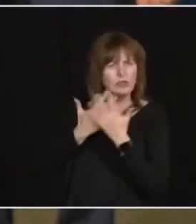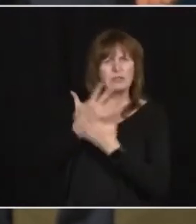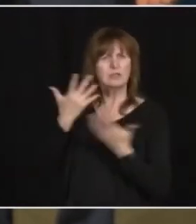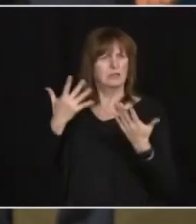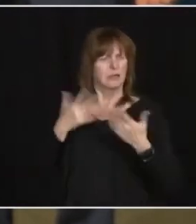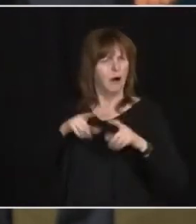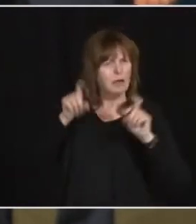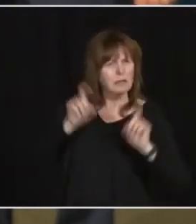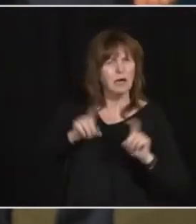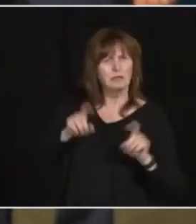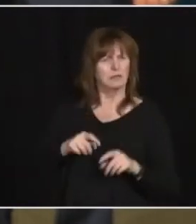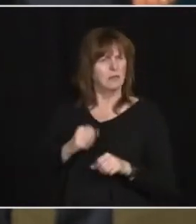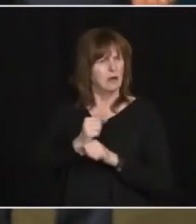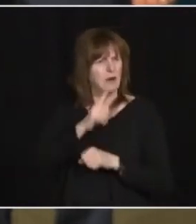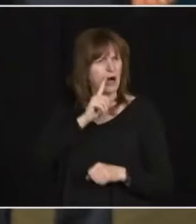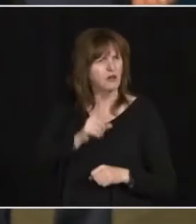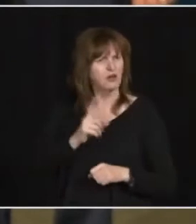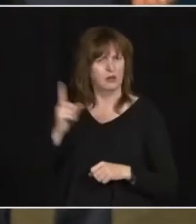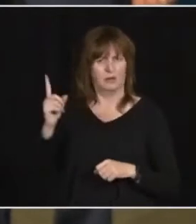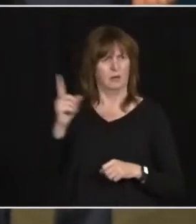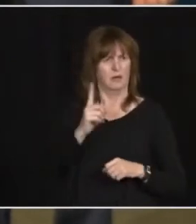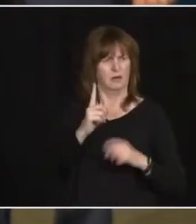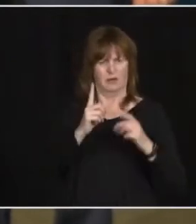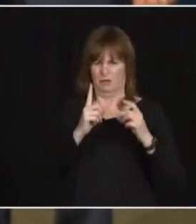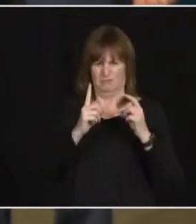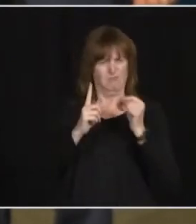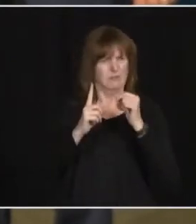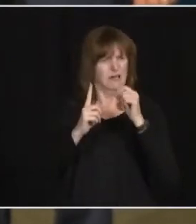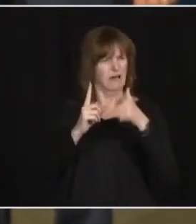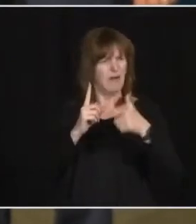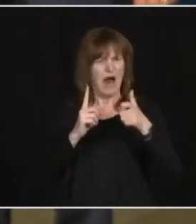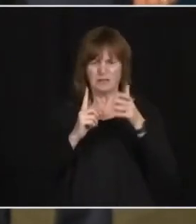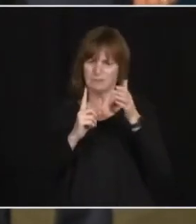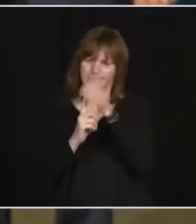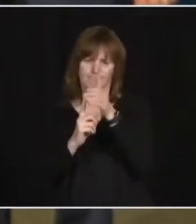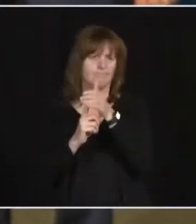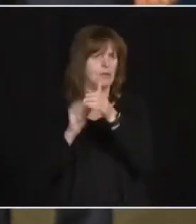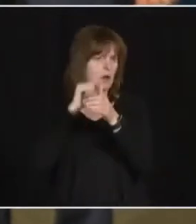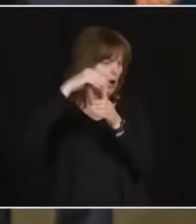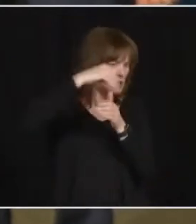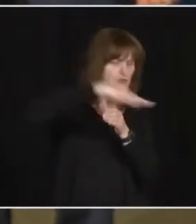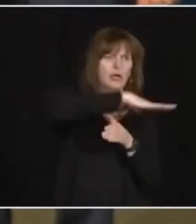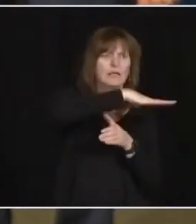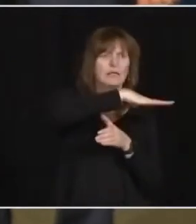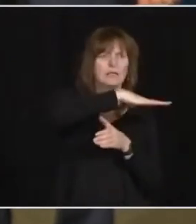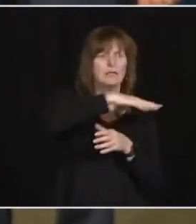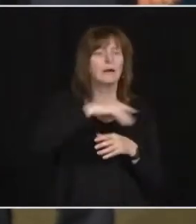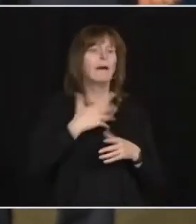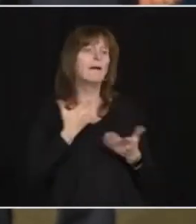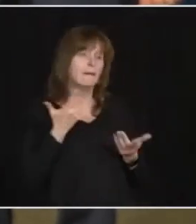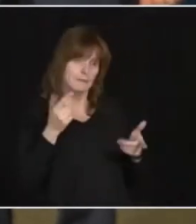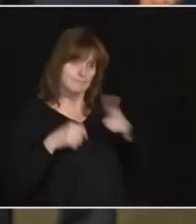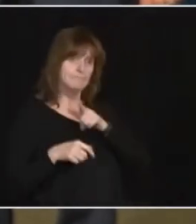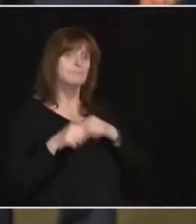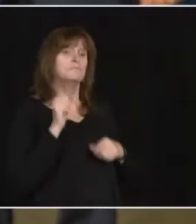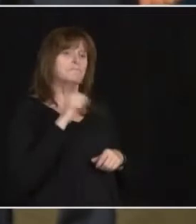door? Yes, and that's exactly what our Chief Medical Officer of Health and Public Health is